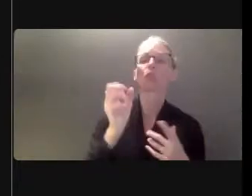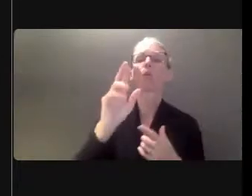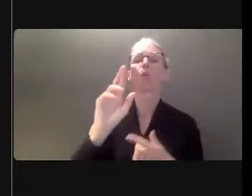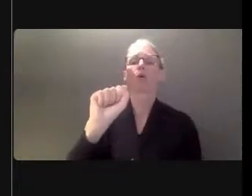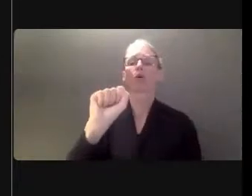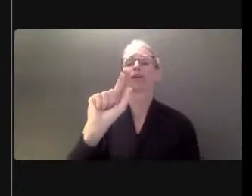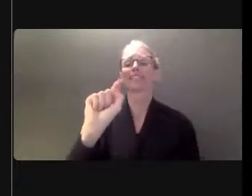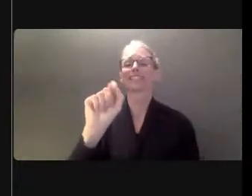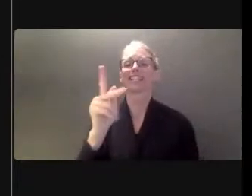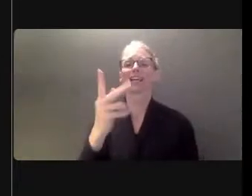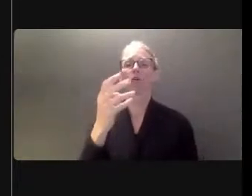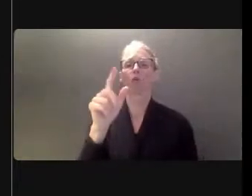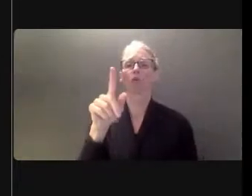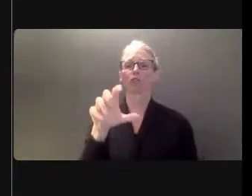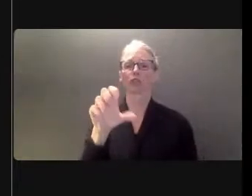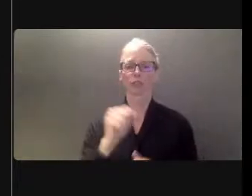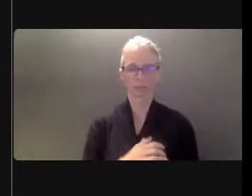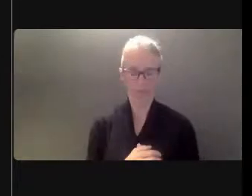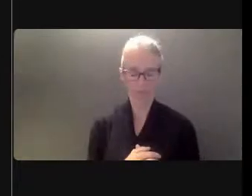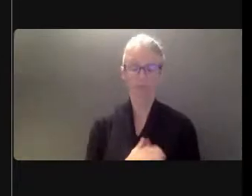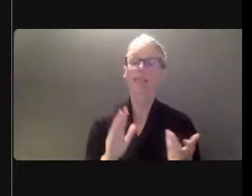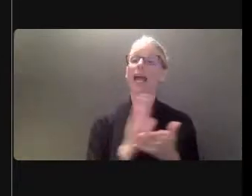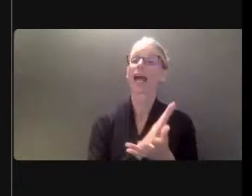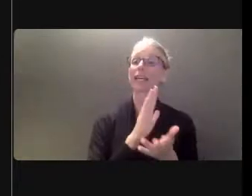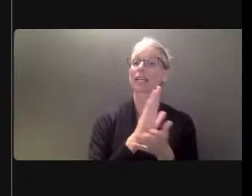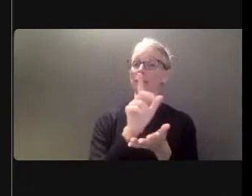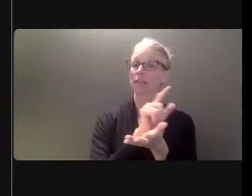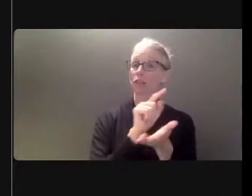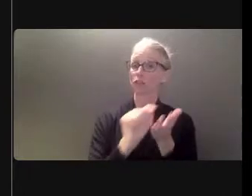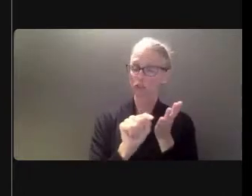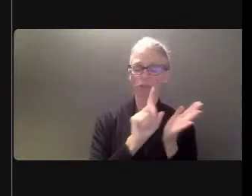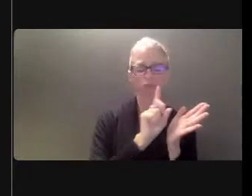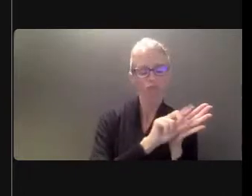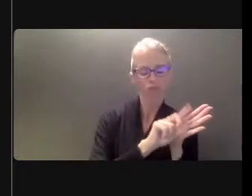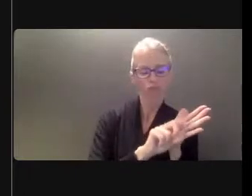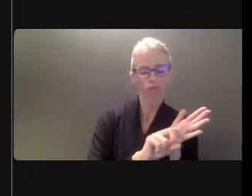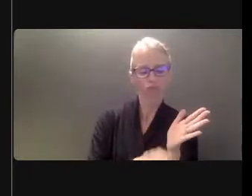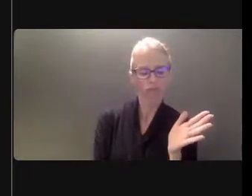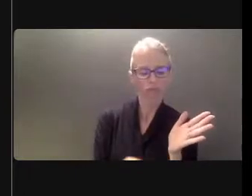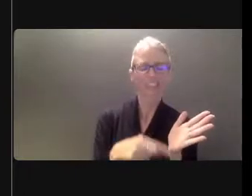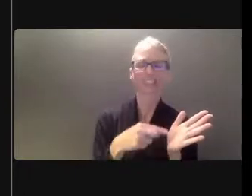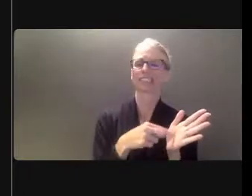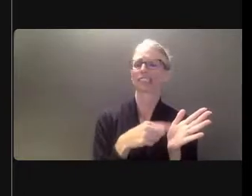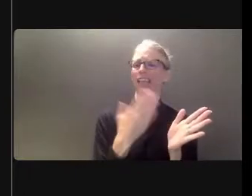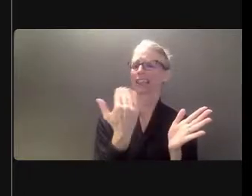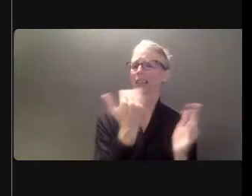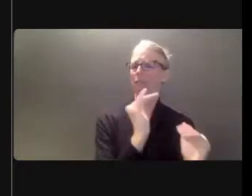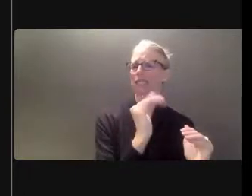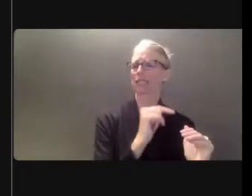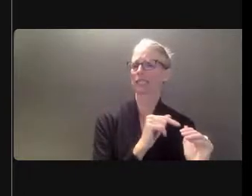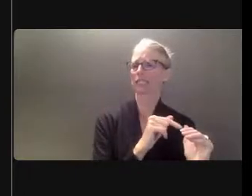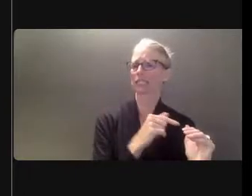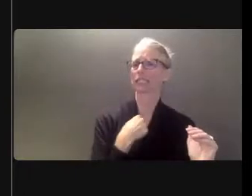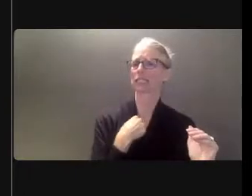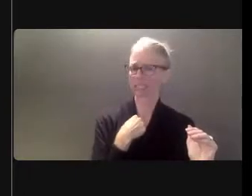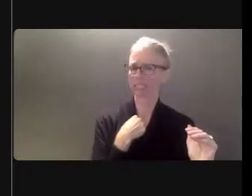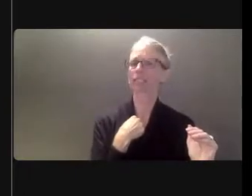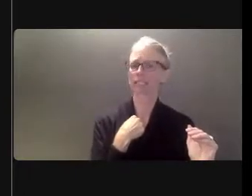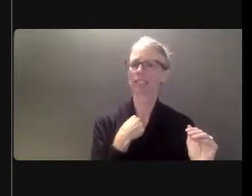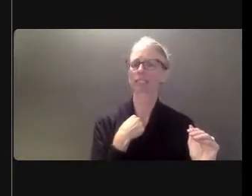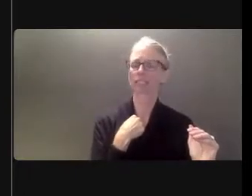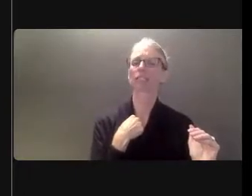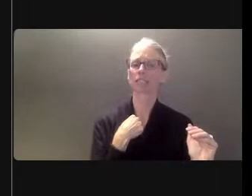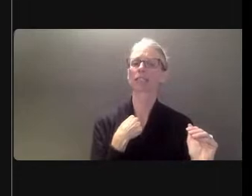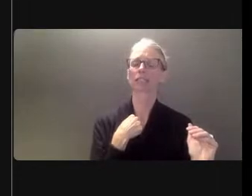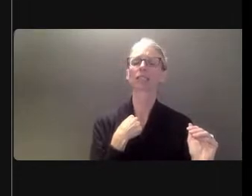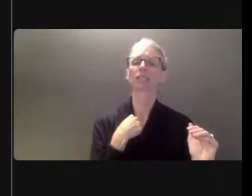When conducting our review of academic literature, our team realized that the search was going to be quite limited and that it would be beneficial to seek barriers